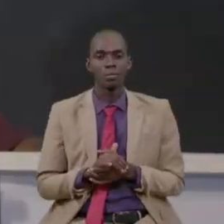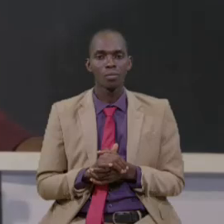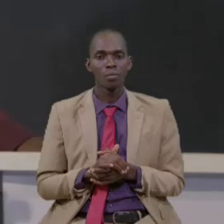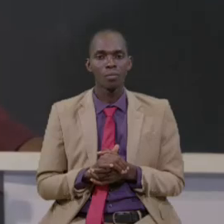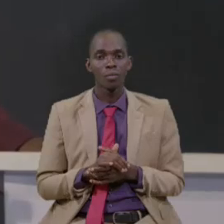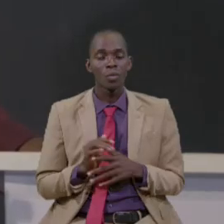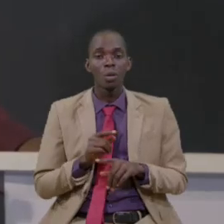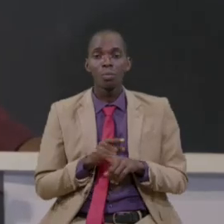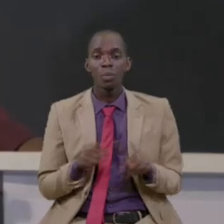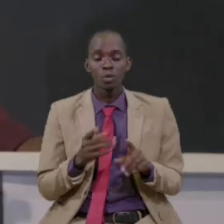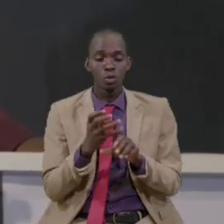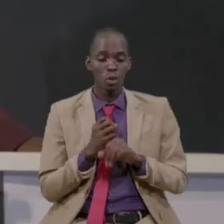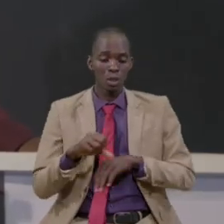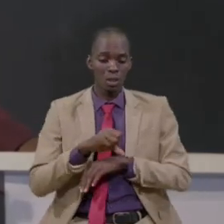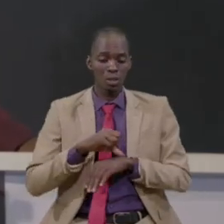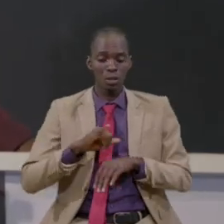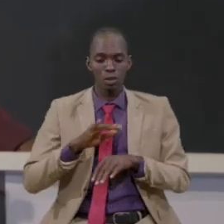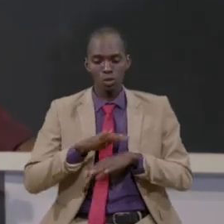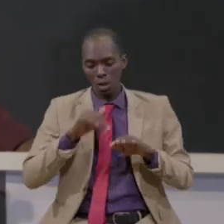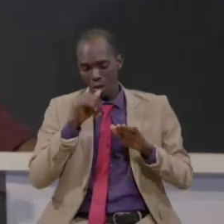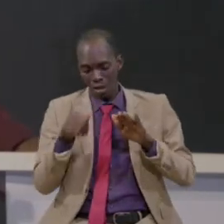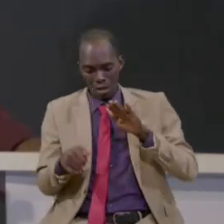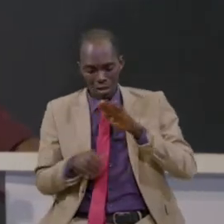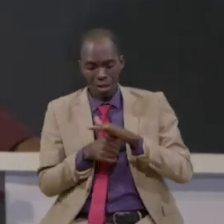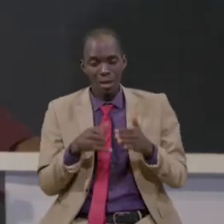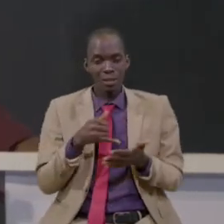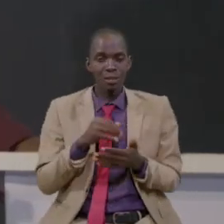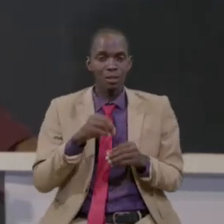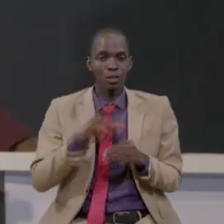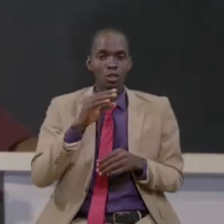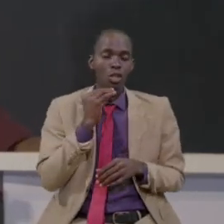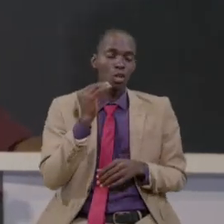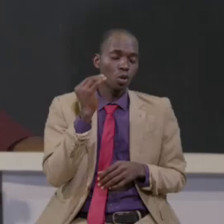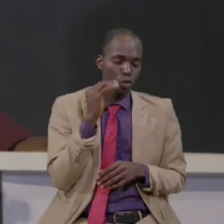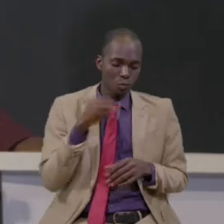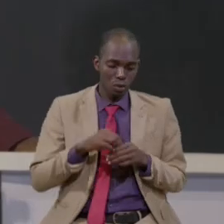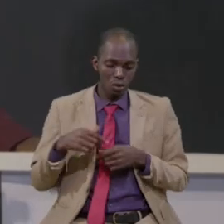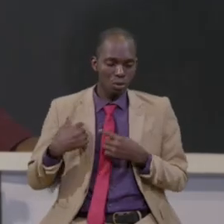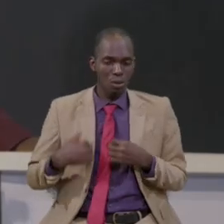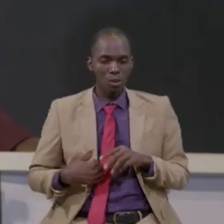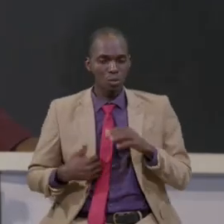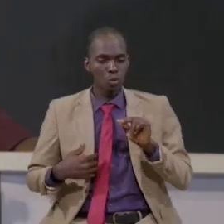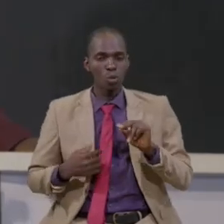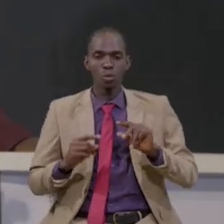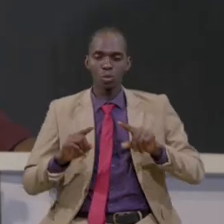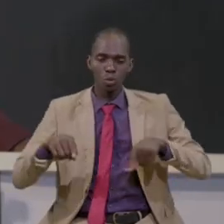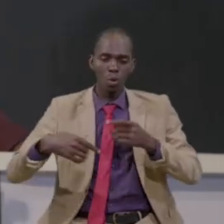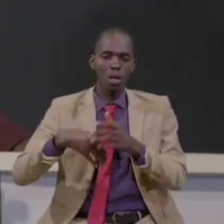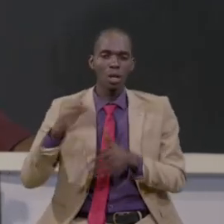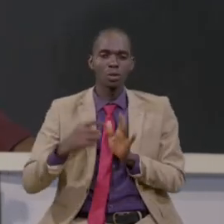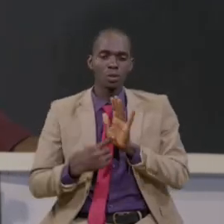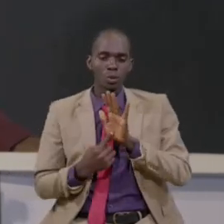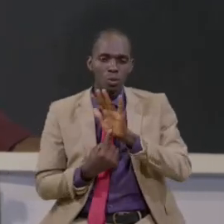little chamber, in the house, in the conference here. Go out, manifest that